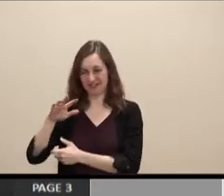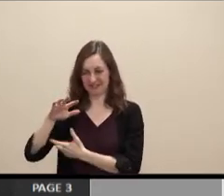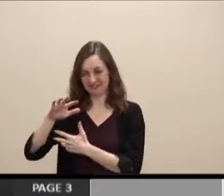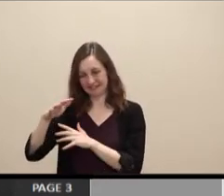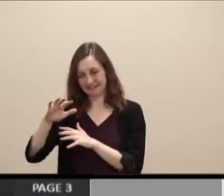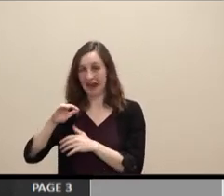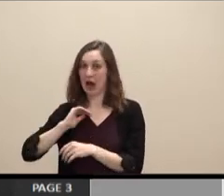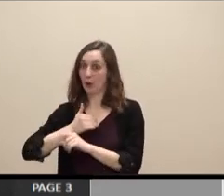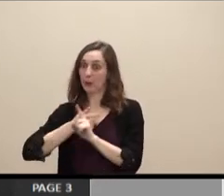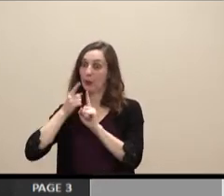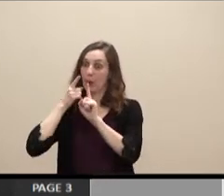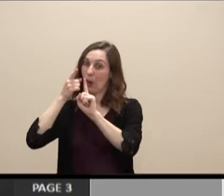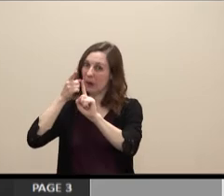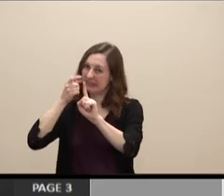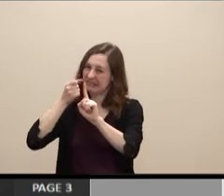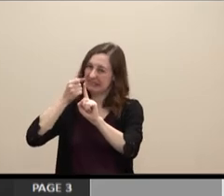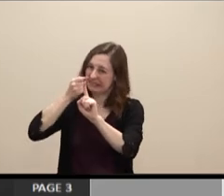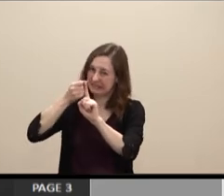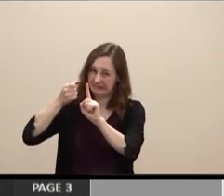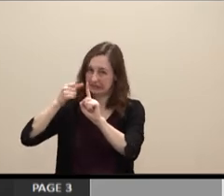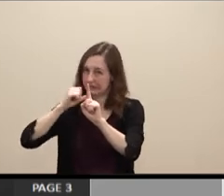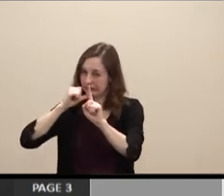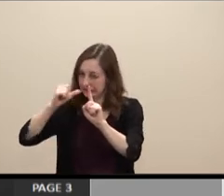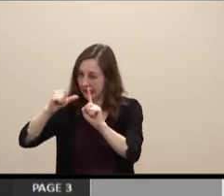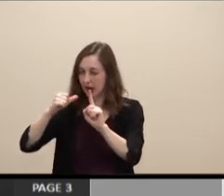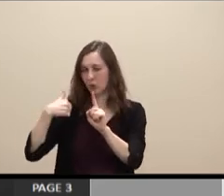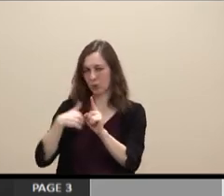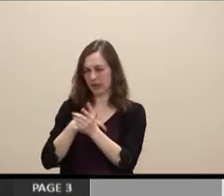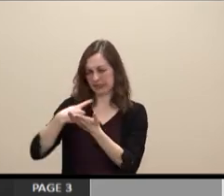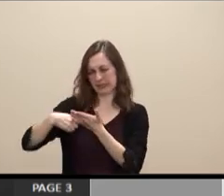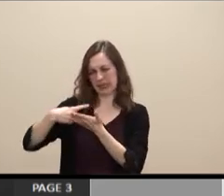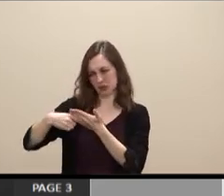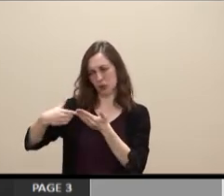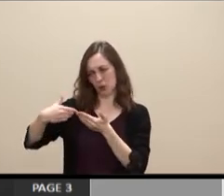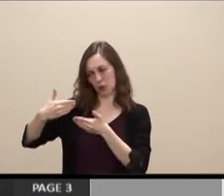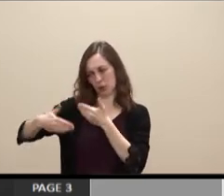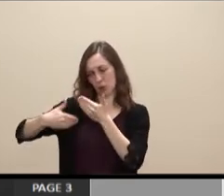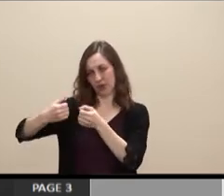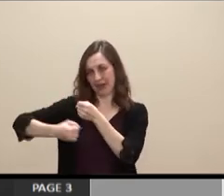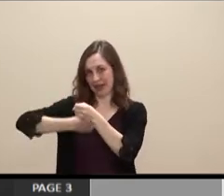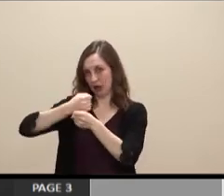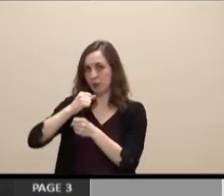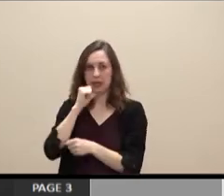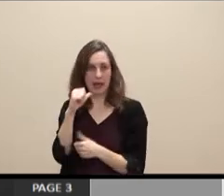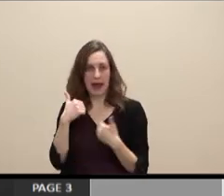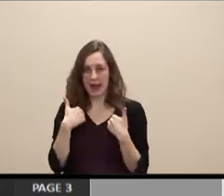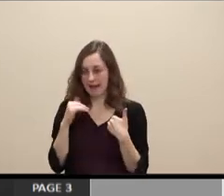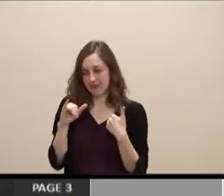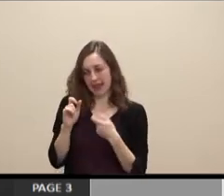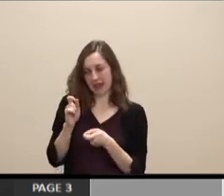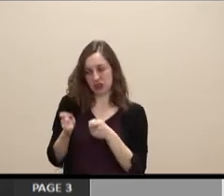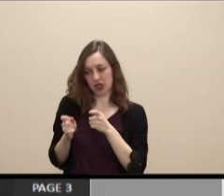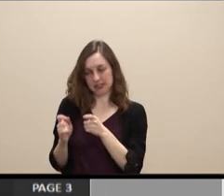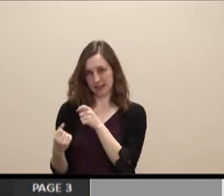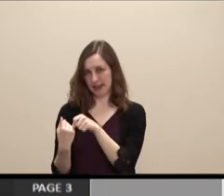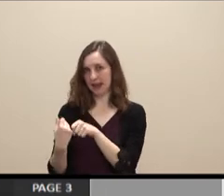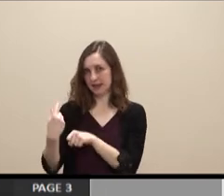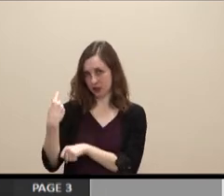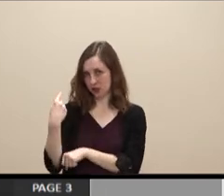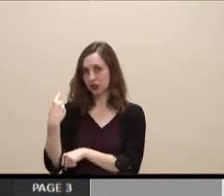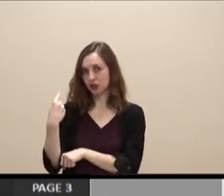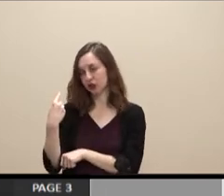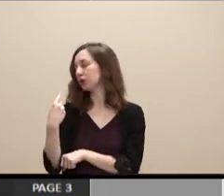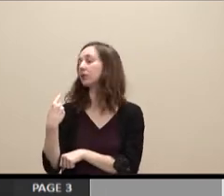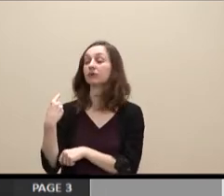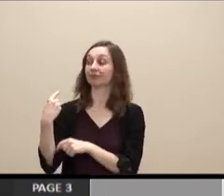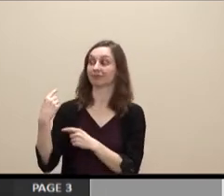originally anticipated. We talked about that through the year, that we did not have the adjustments last year that we had